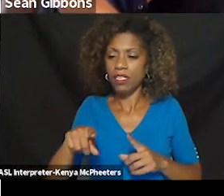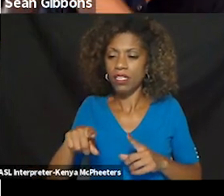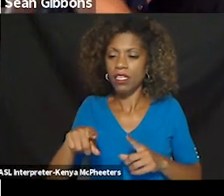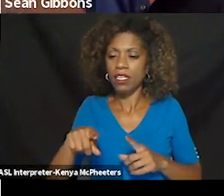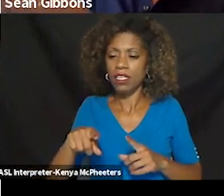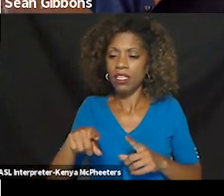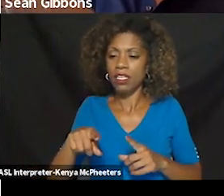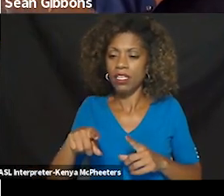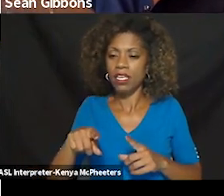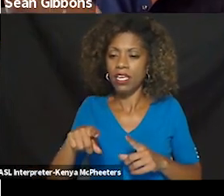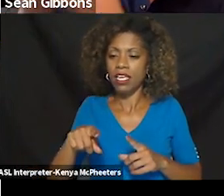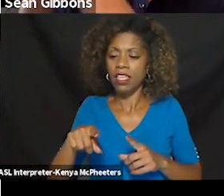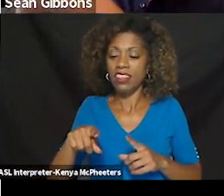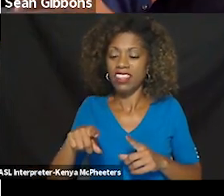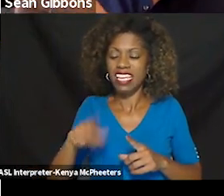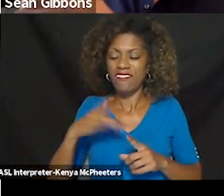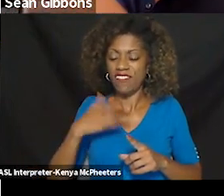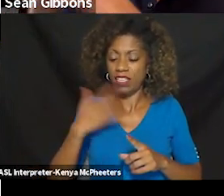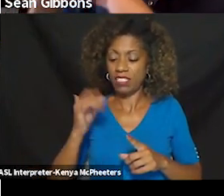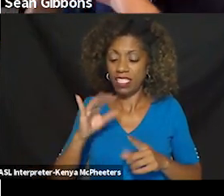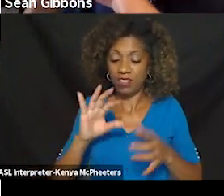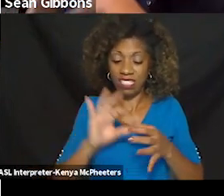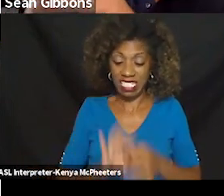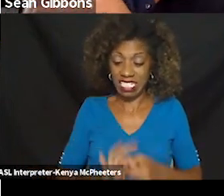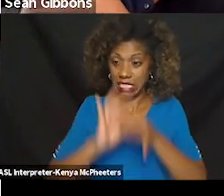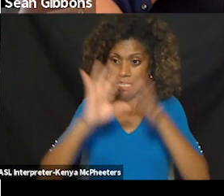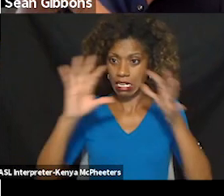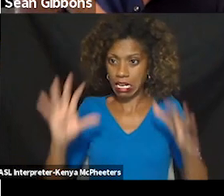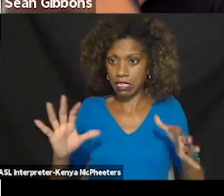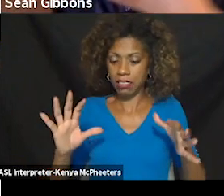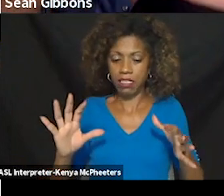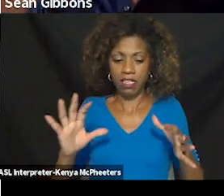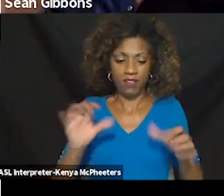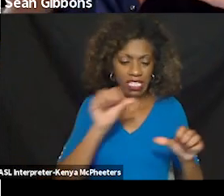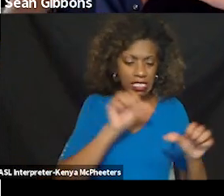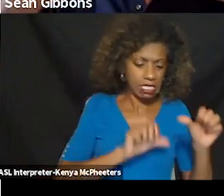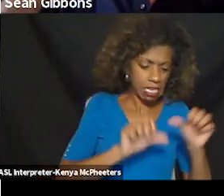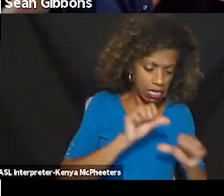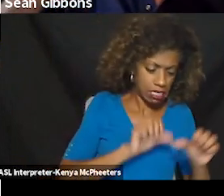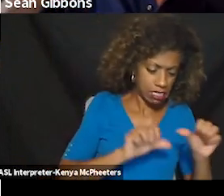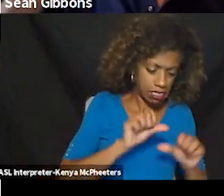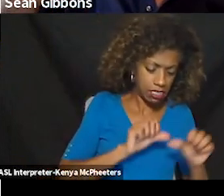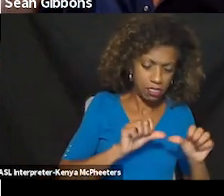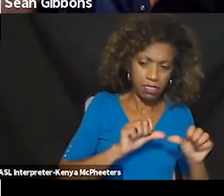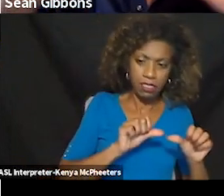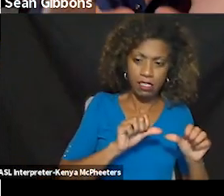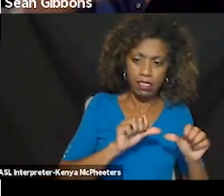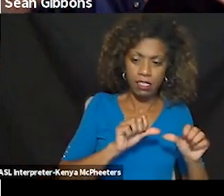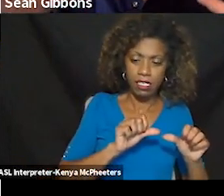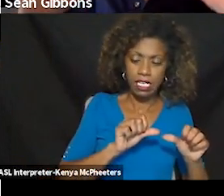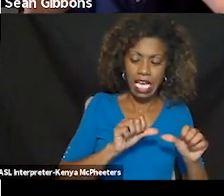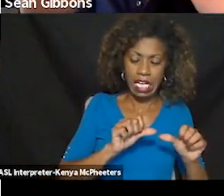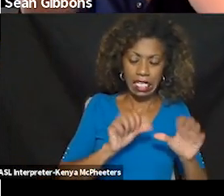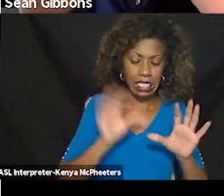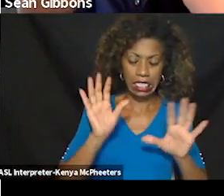folks doing the science, maybe as Carrie spoke to this, about PCR tests versus, and gang, I'm about to prove my ignorance here. I don't know